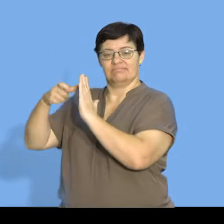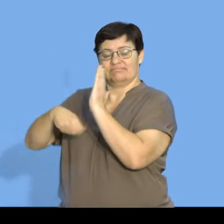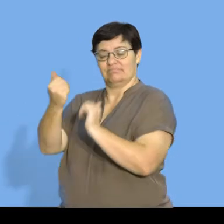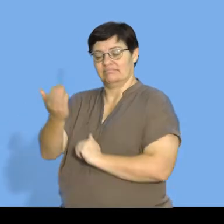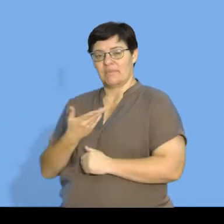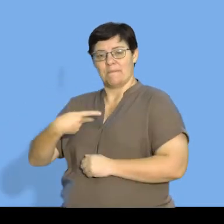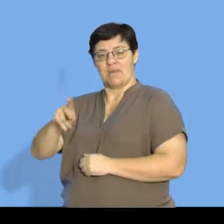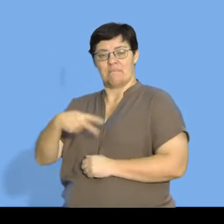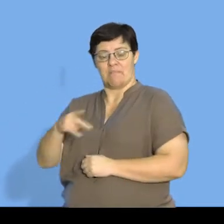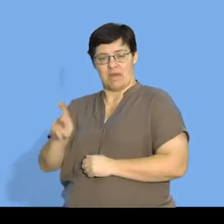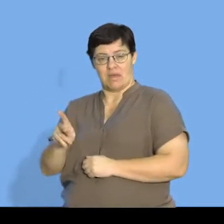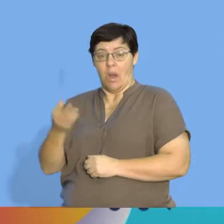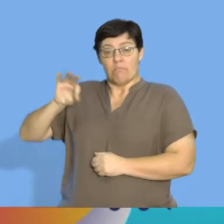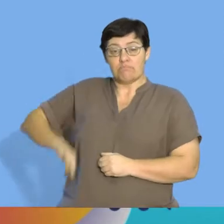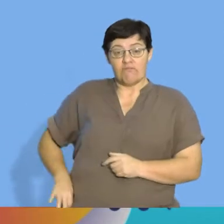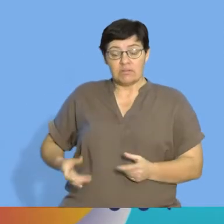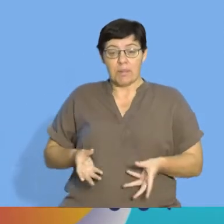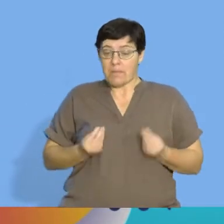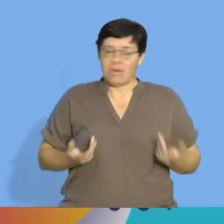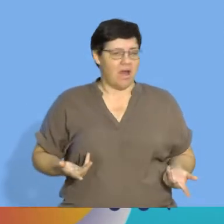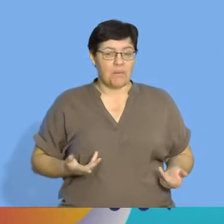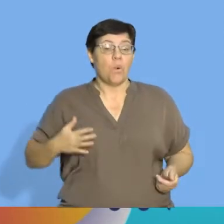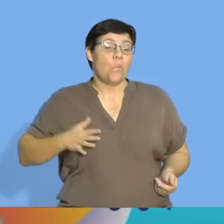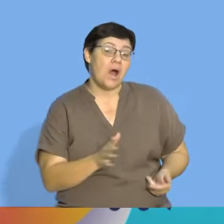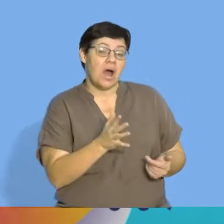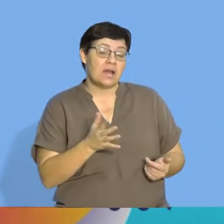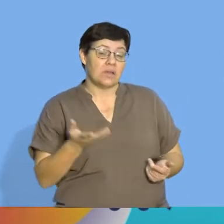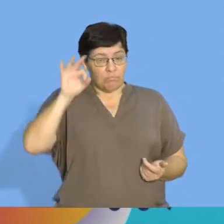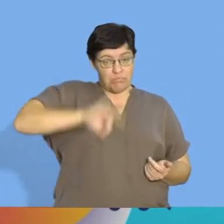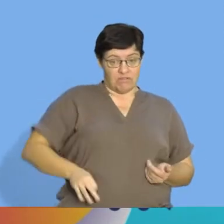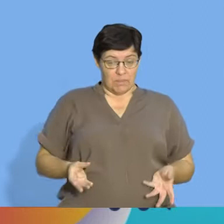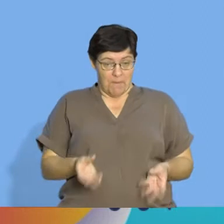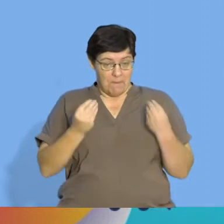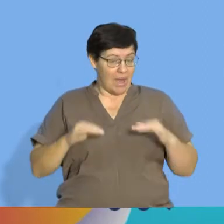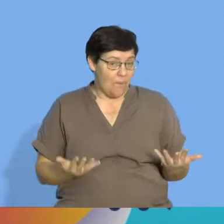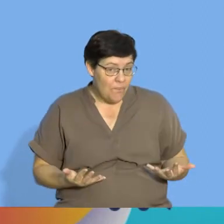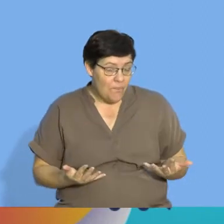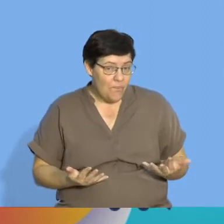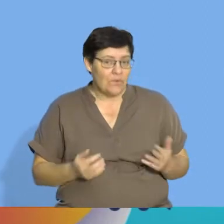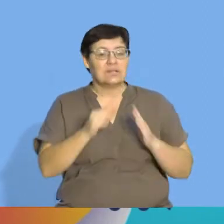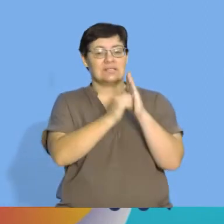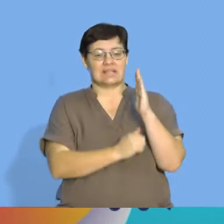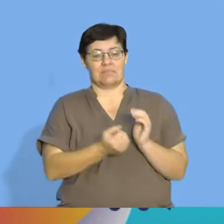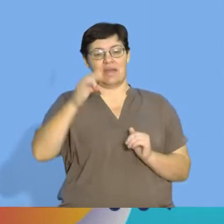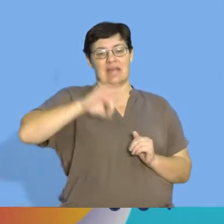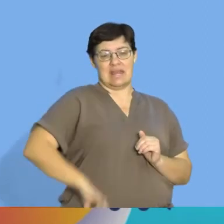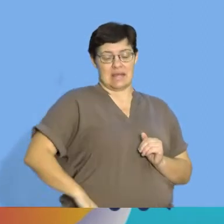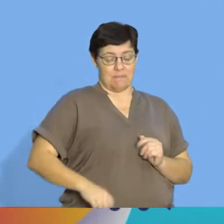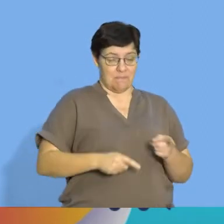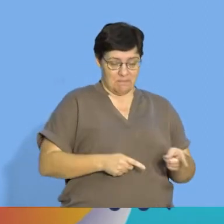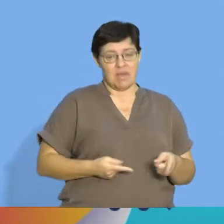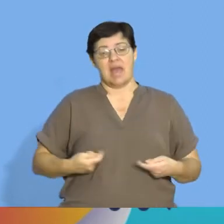earned. If you want it to work out the profit that you have earned, that would come from your statement of income